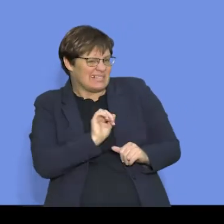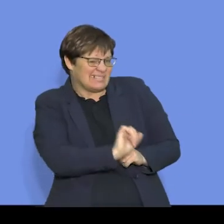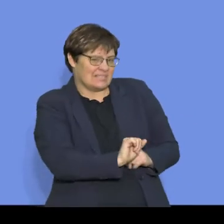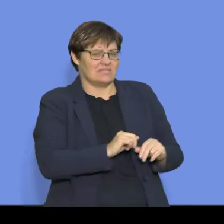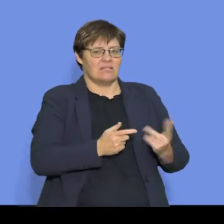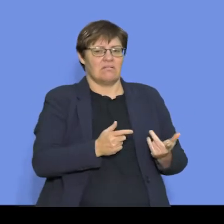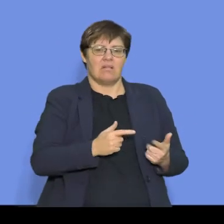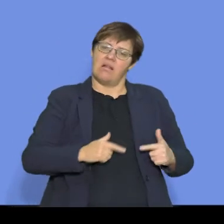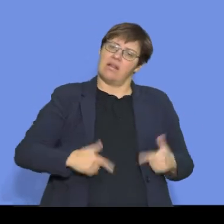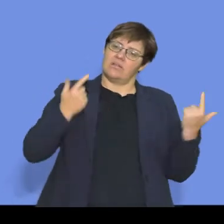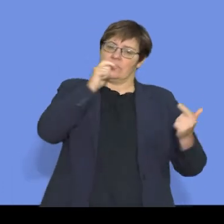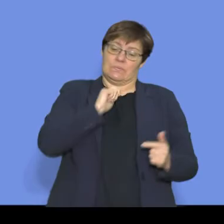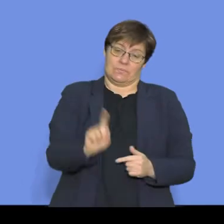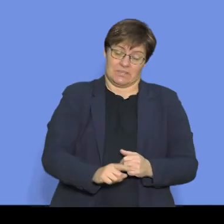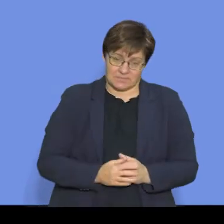conditions.